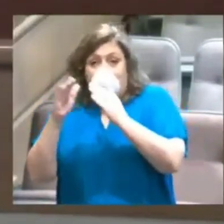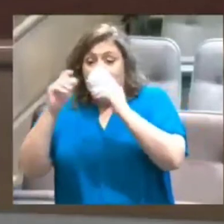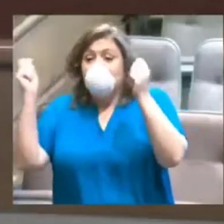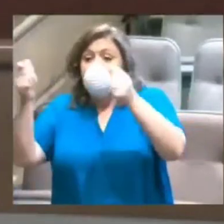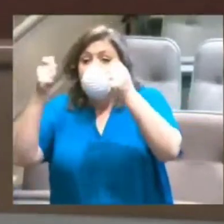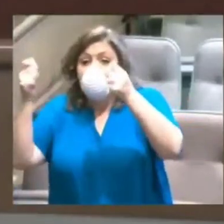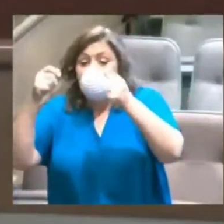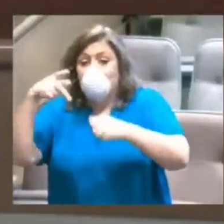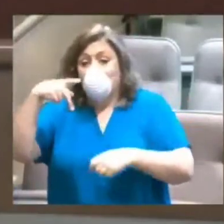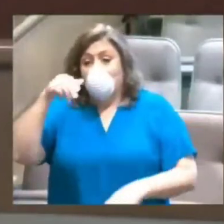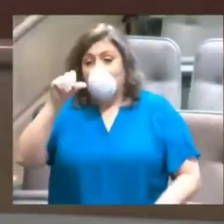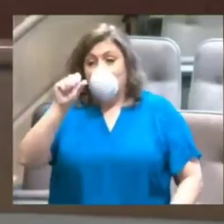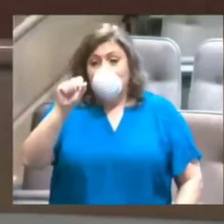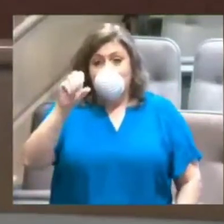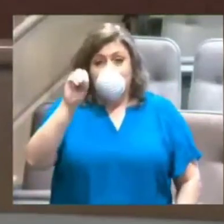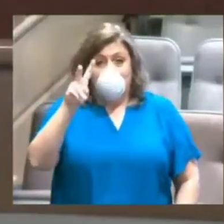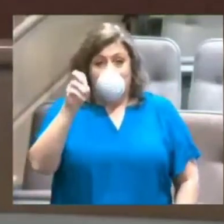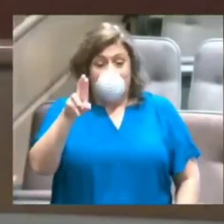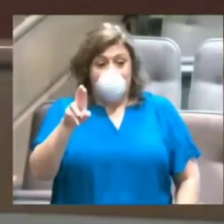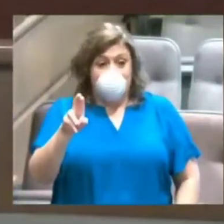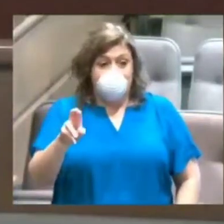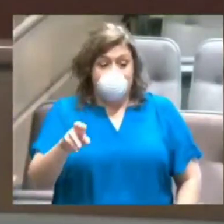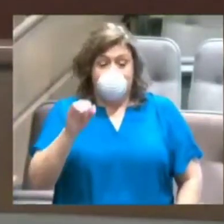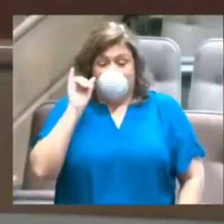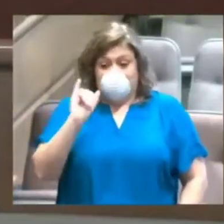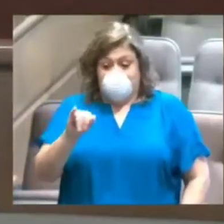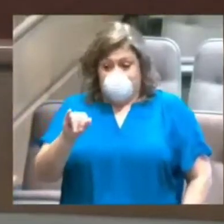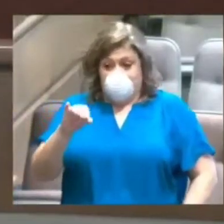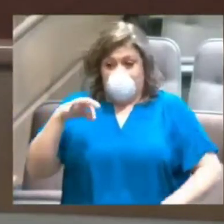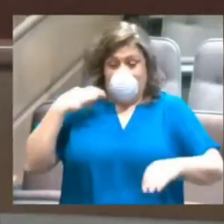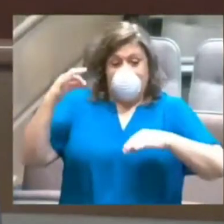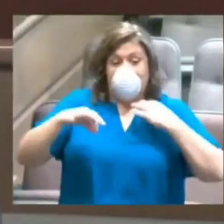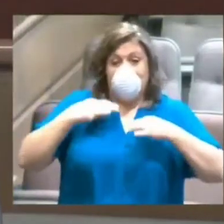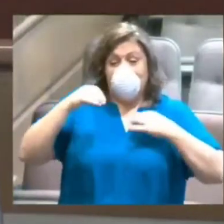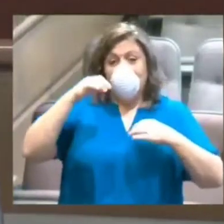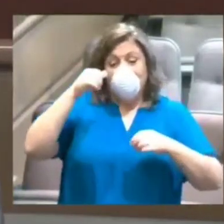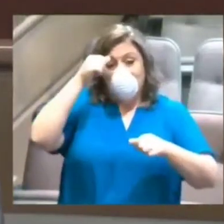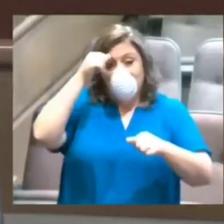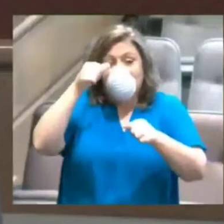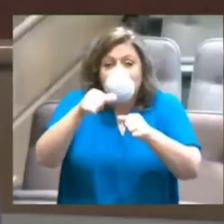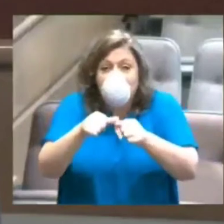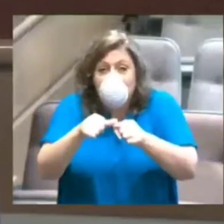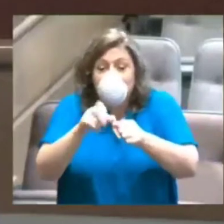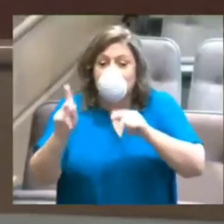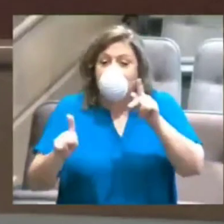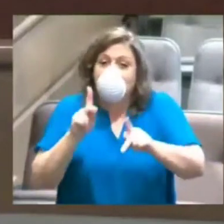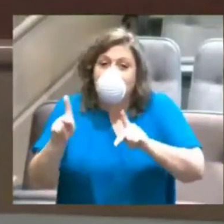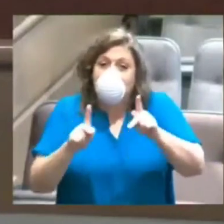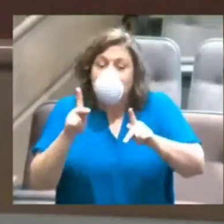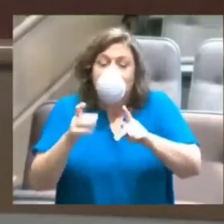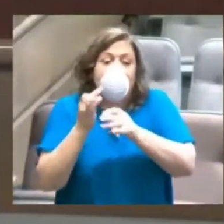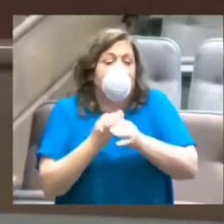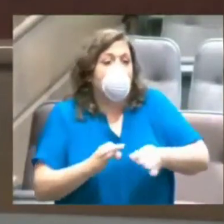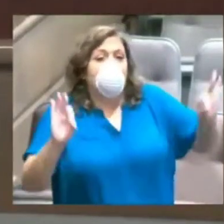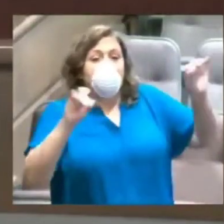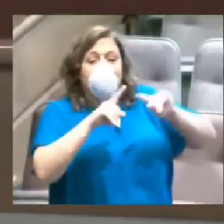he was crucified. That Jewish festival commemorates a people's liberation from